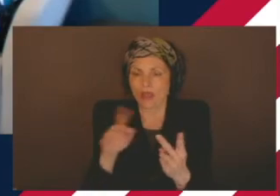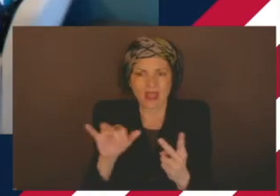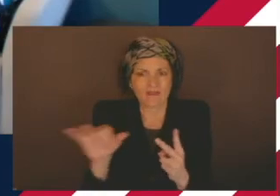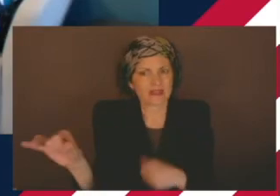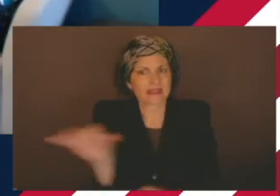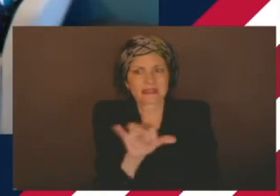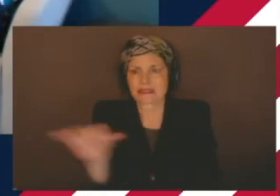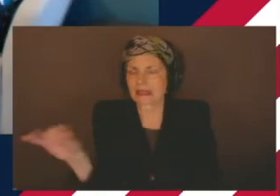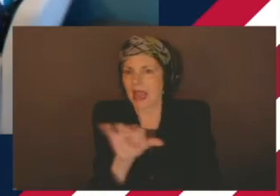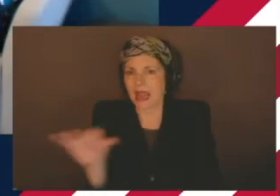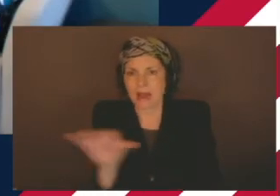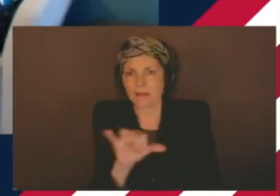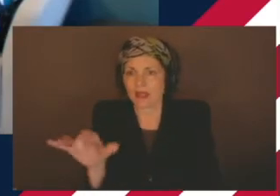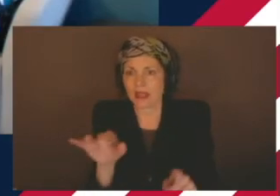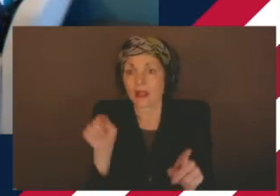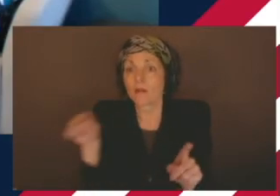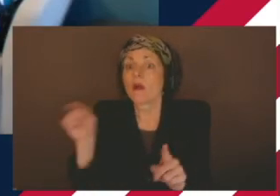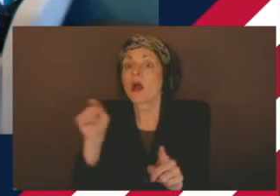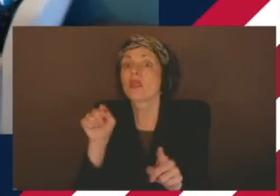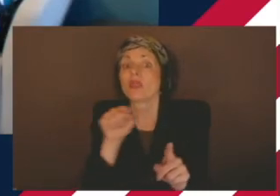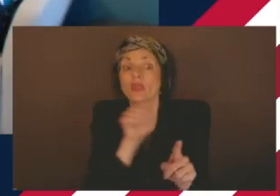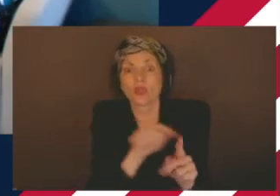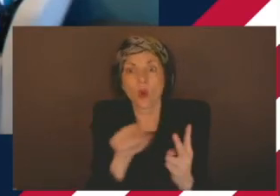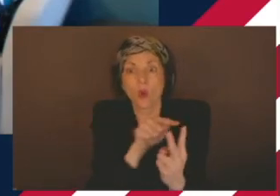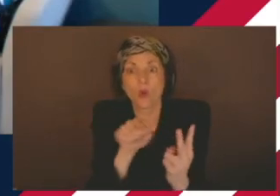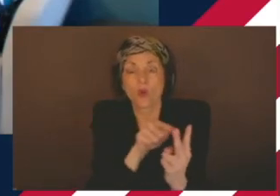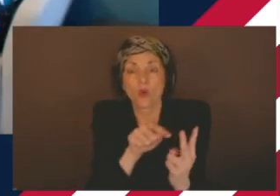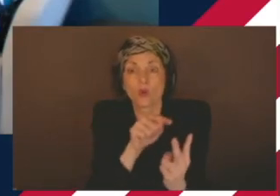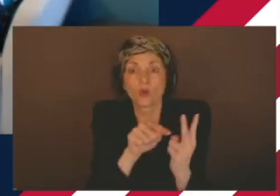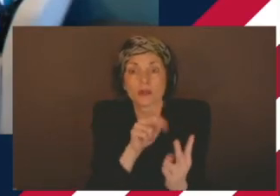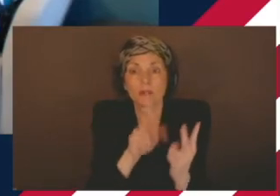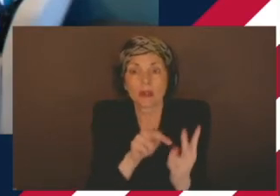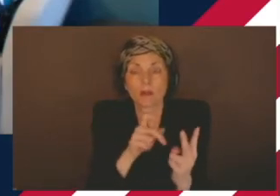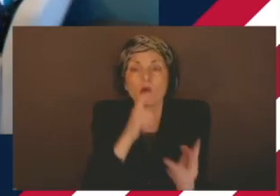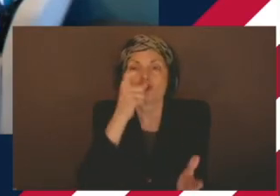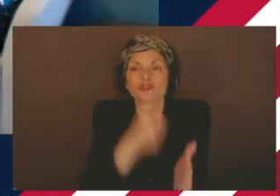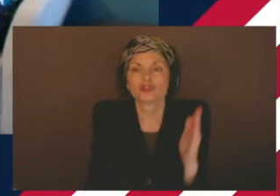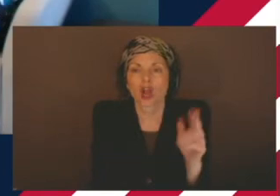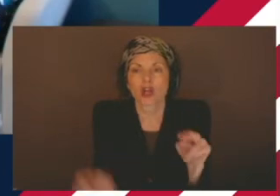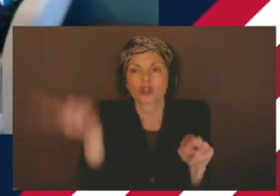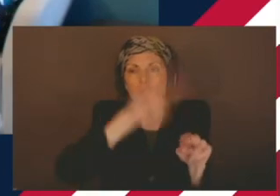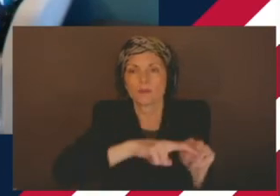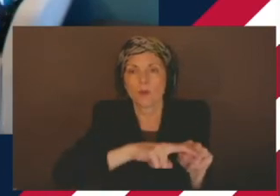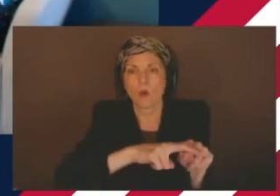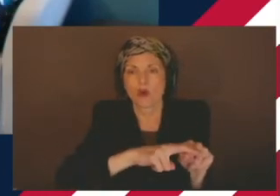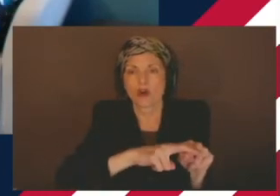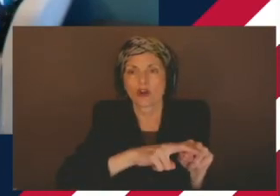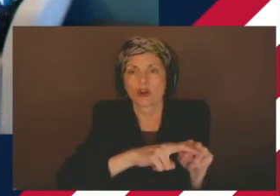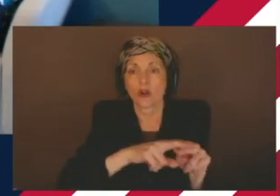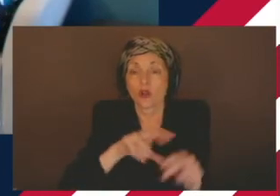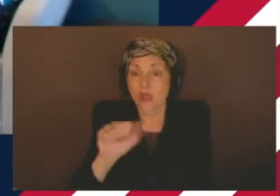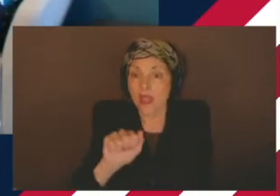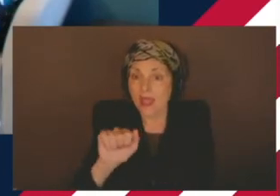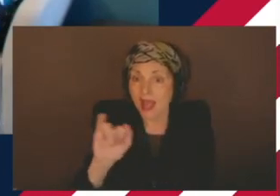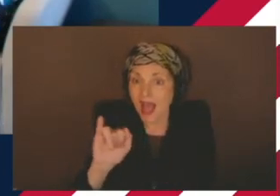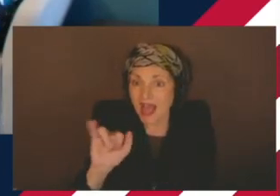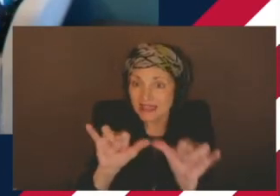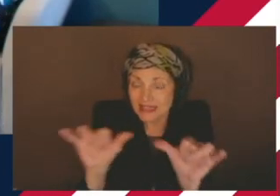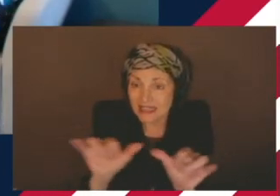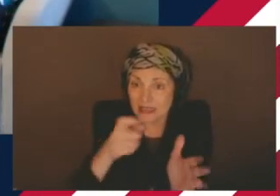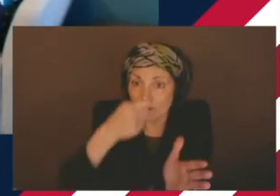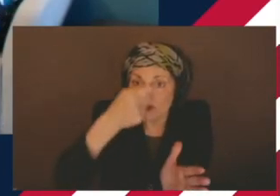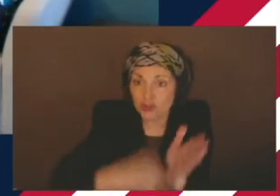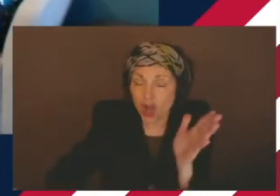were charged more. They were surcharged. So the AI system actually charged African Americans and